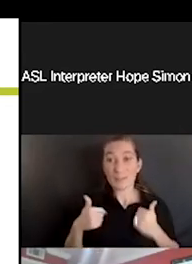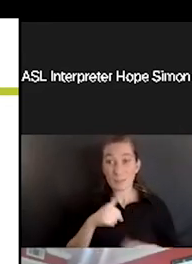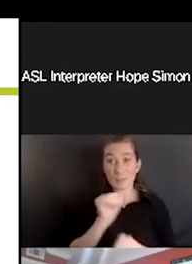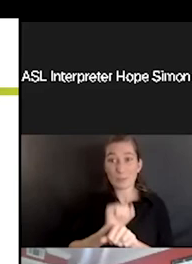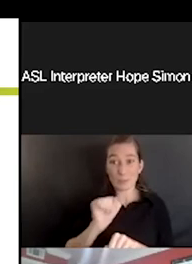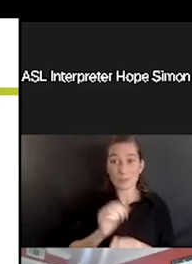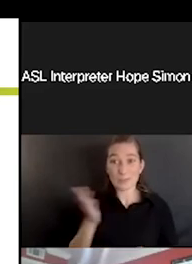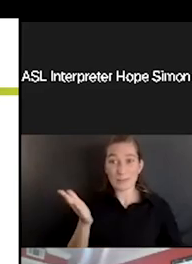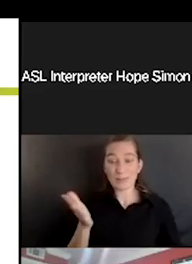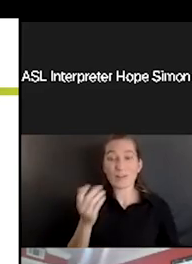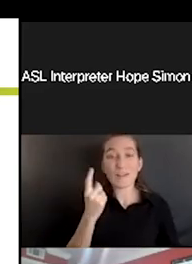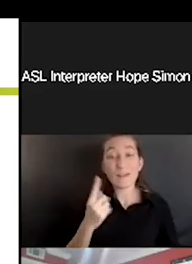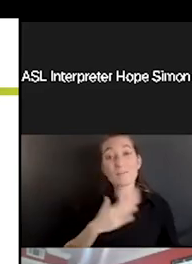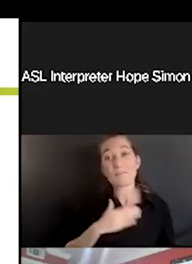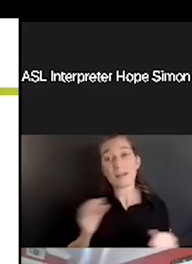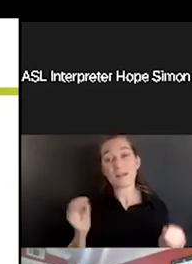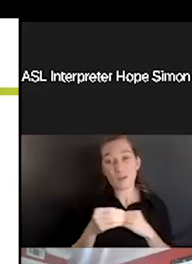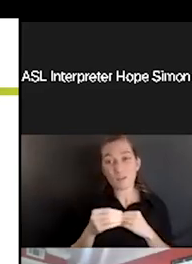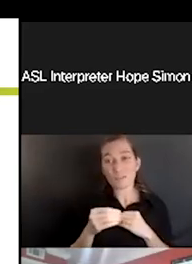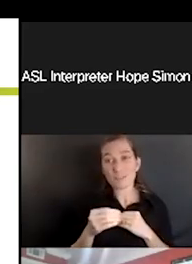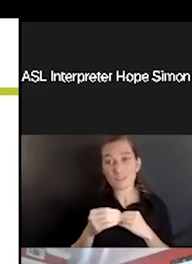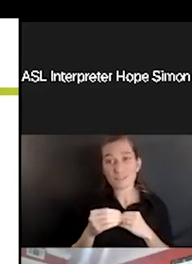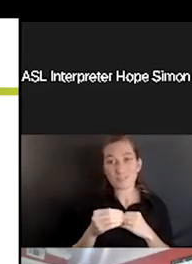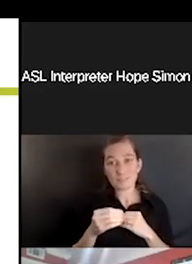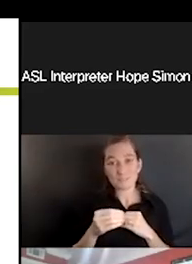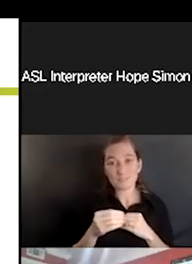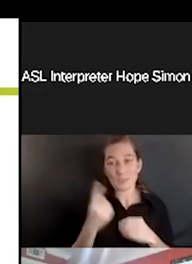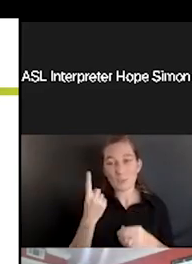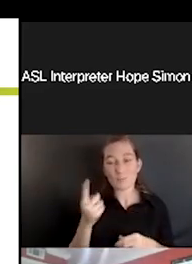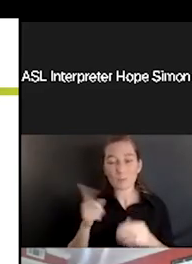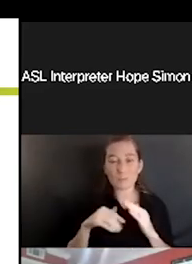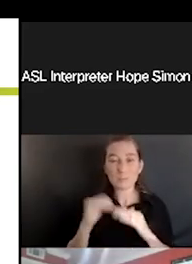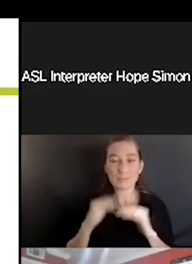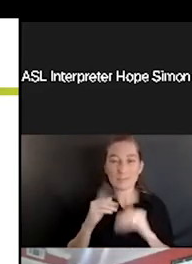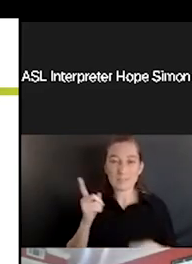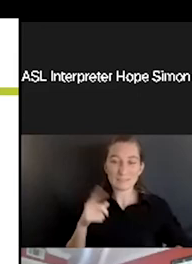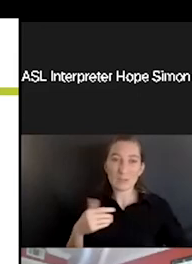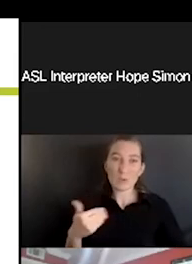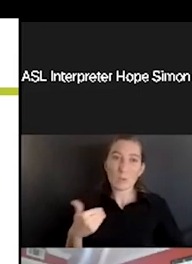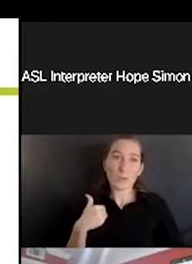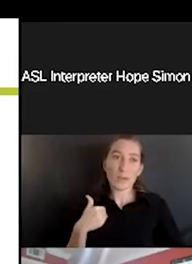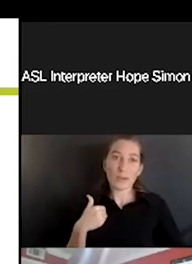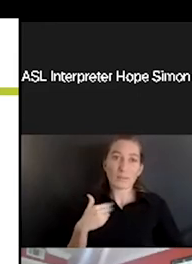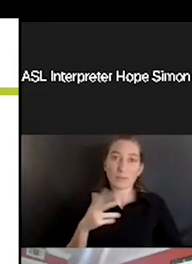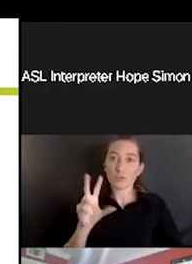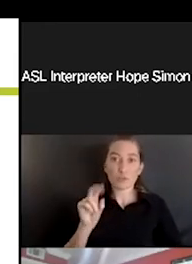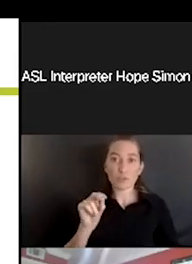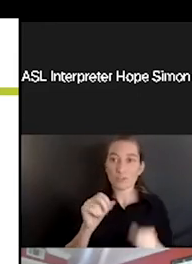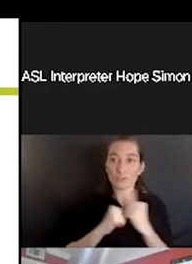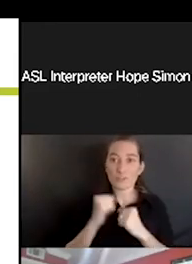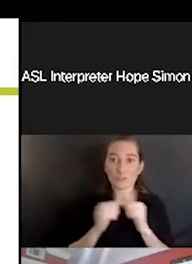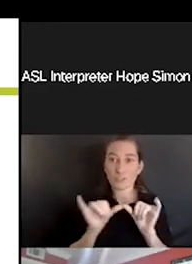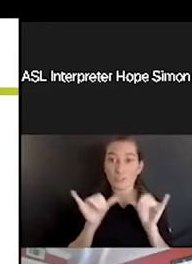and my office host is that we have like 30, you know, structural engineers in that office. So